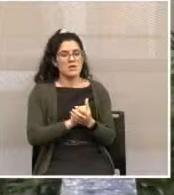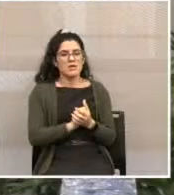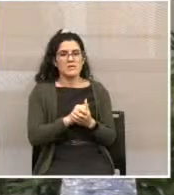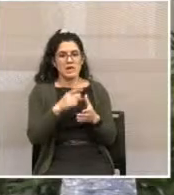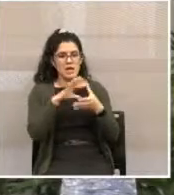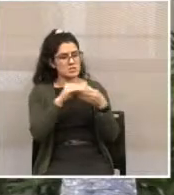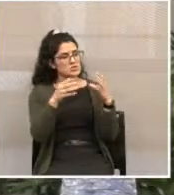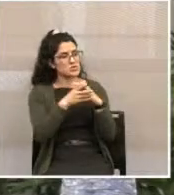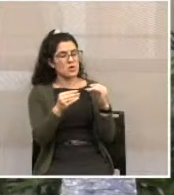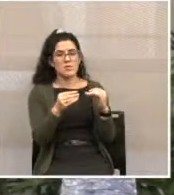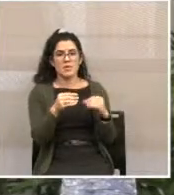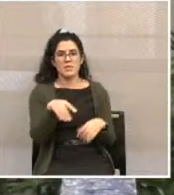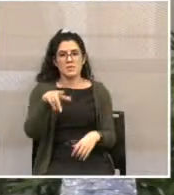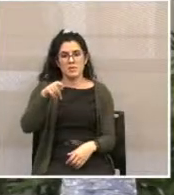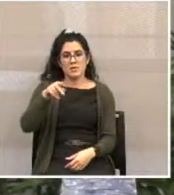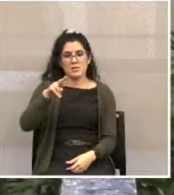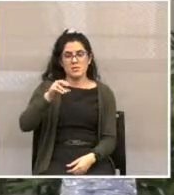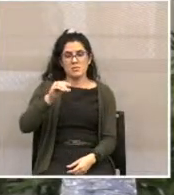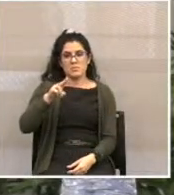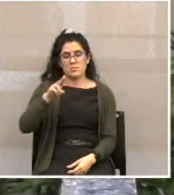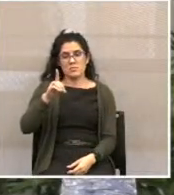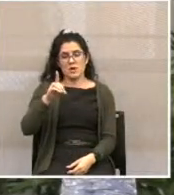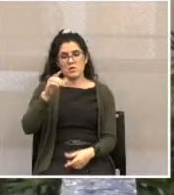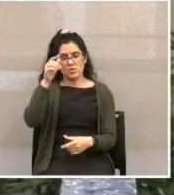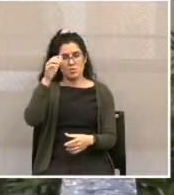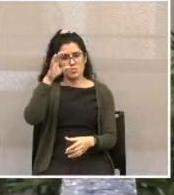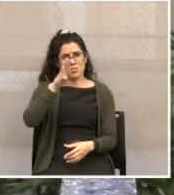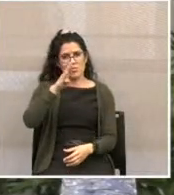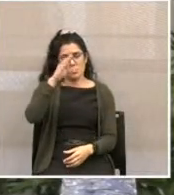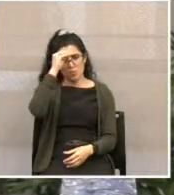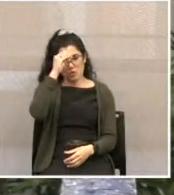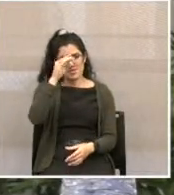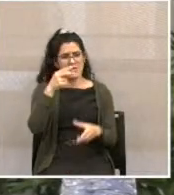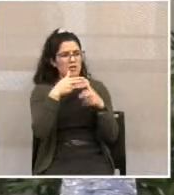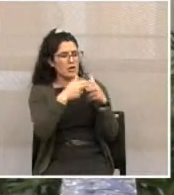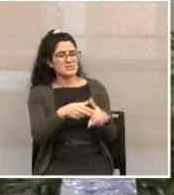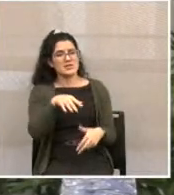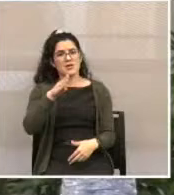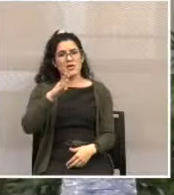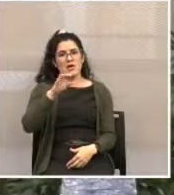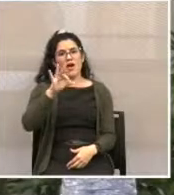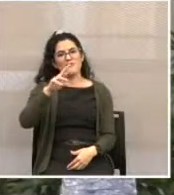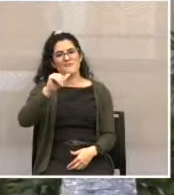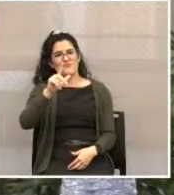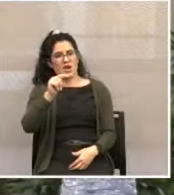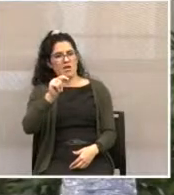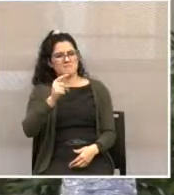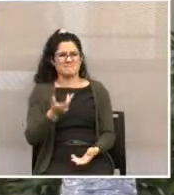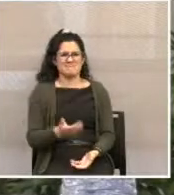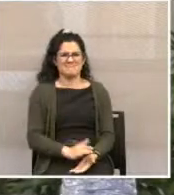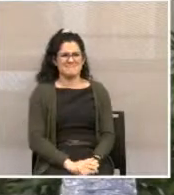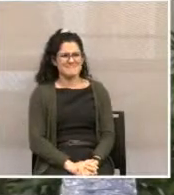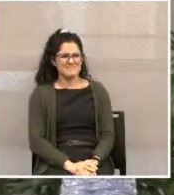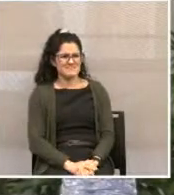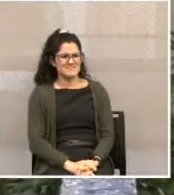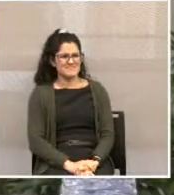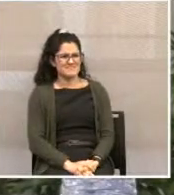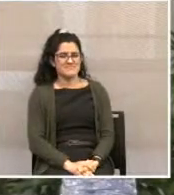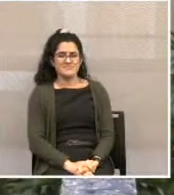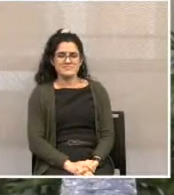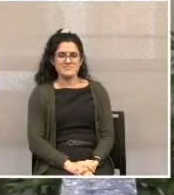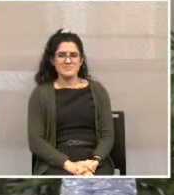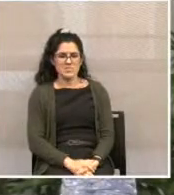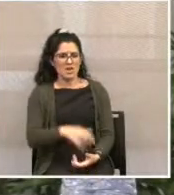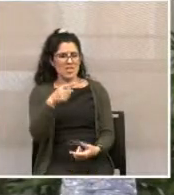the Proud Boys, and they called it a fraternity. Never, ever saying that this is